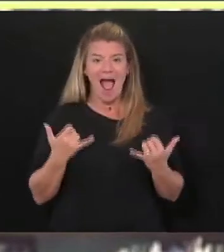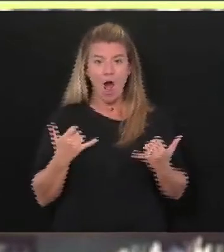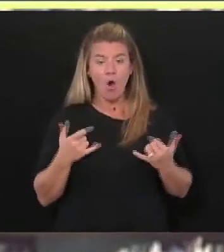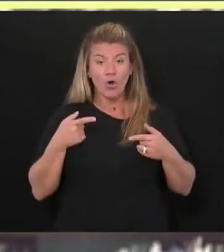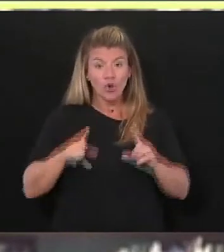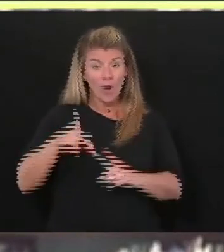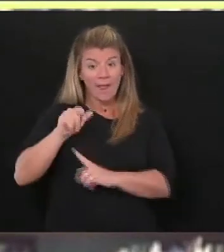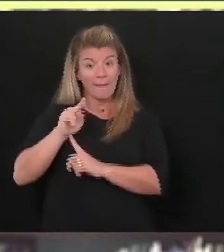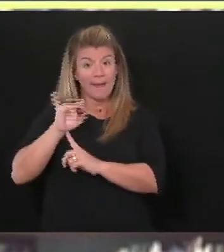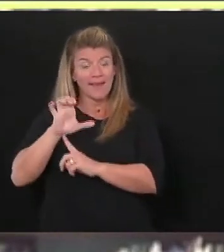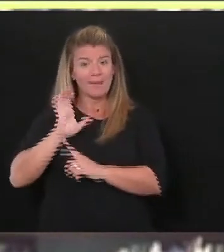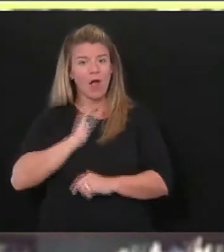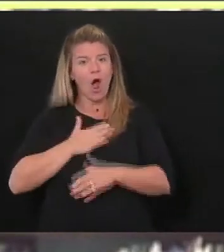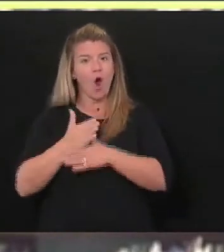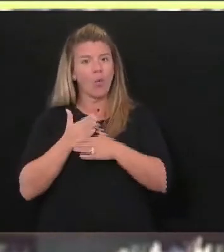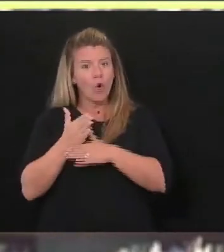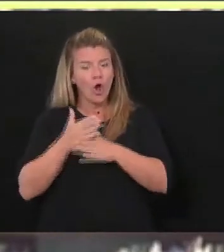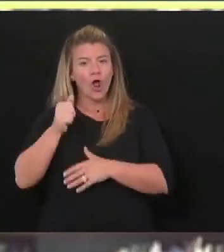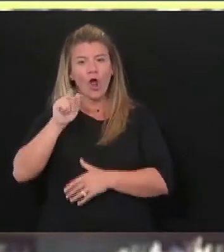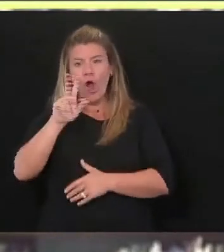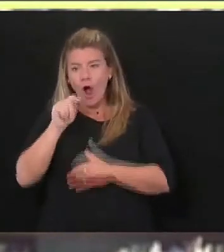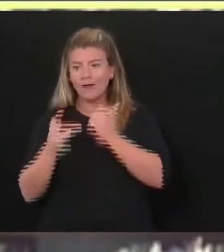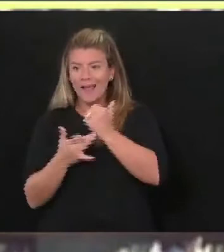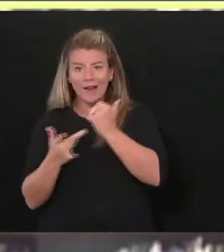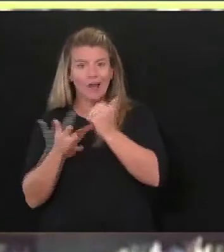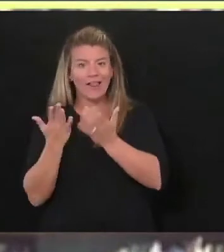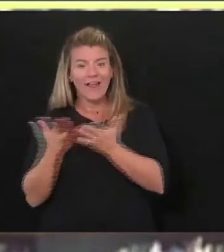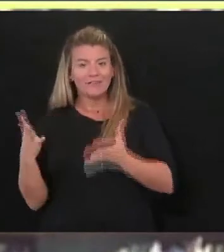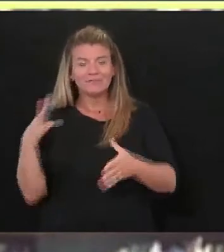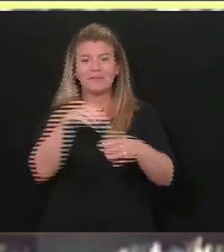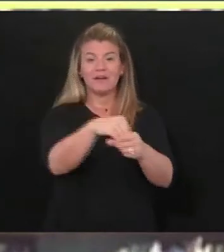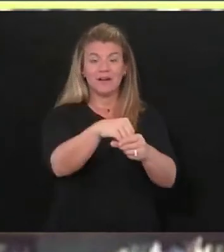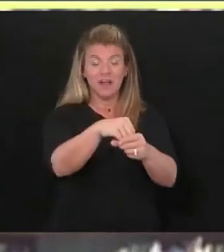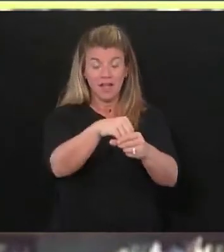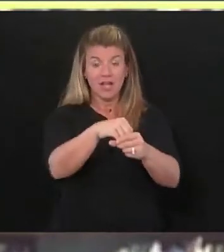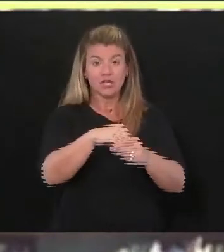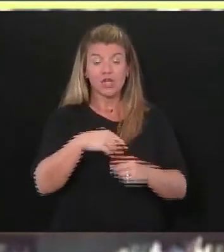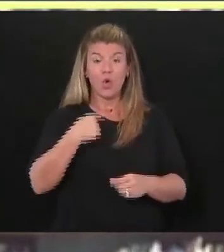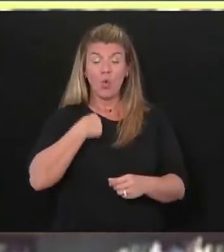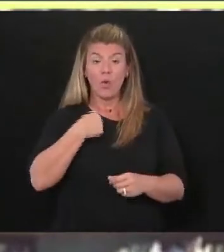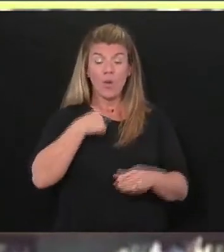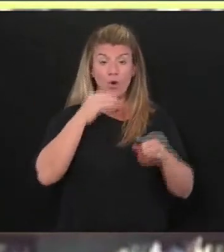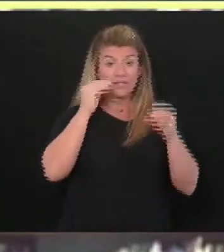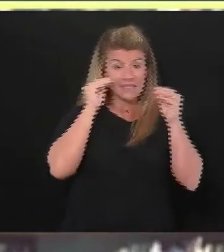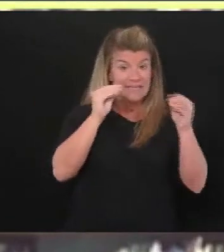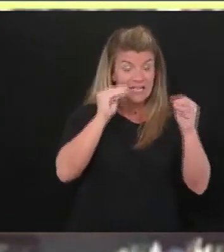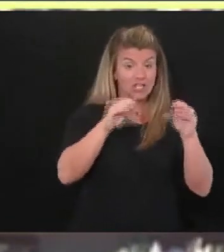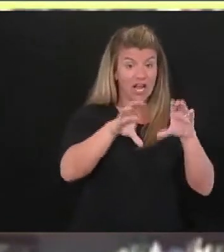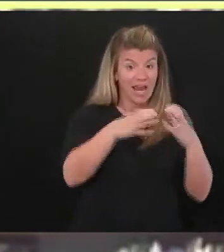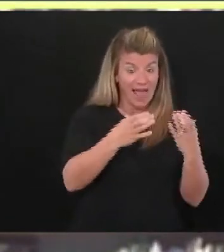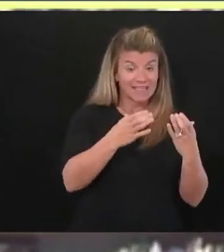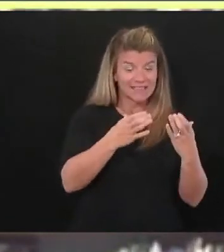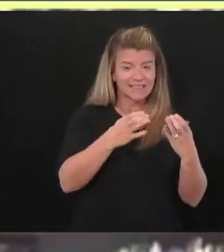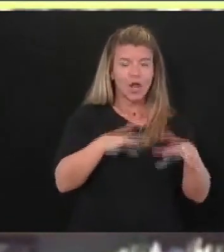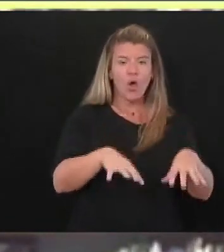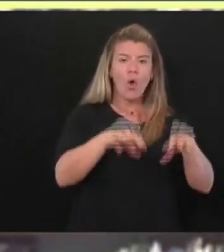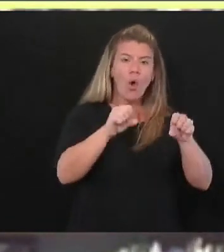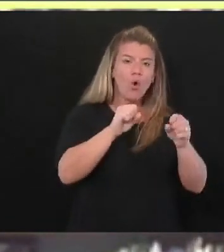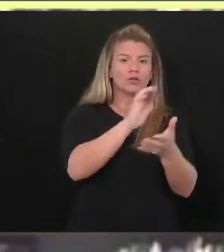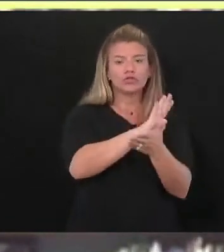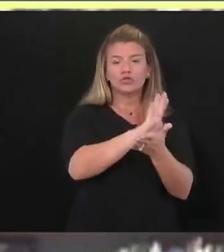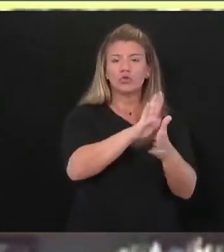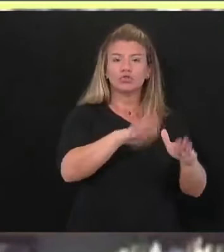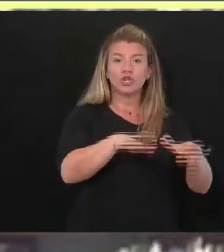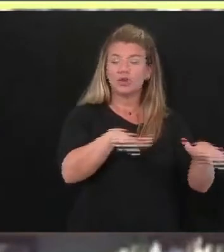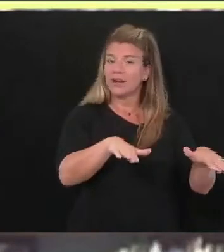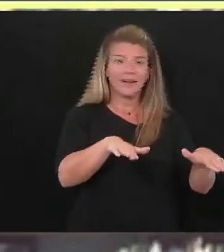a pandemic. But when the whole quarantine started, we immediately pivoted from teaching classes and hosting school children